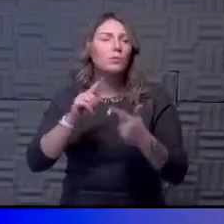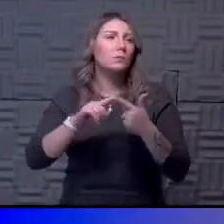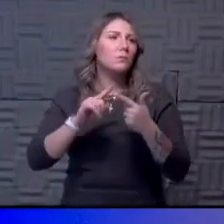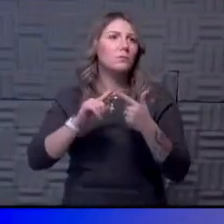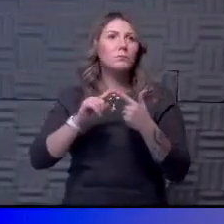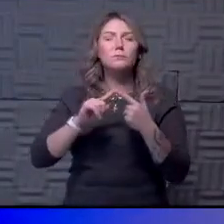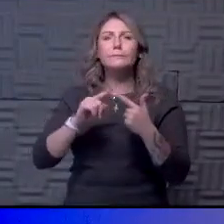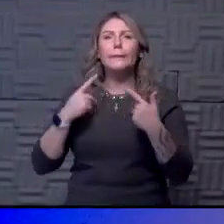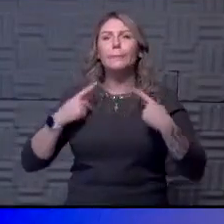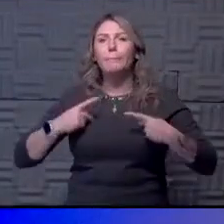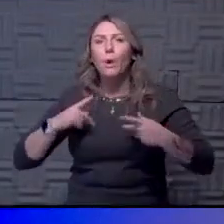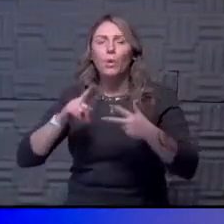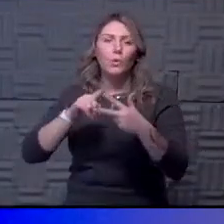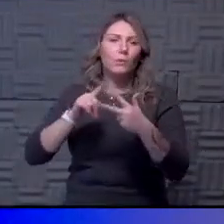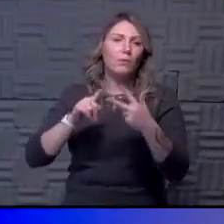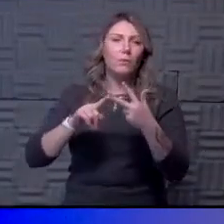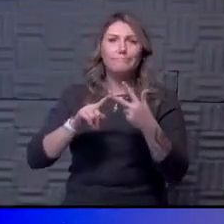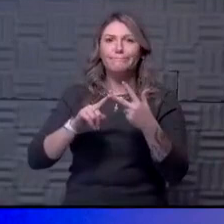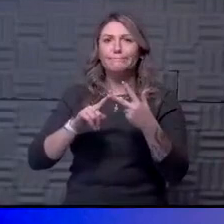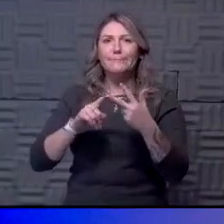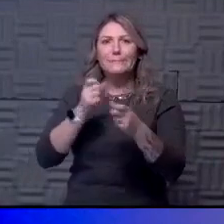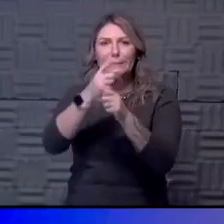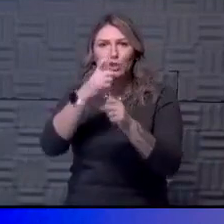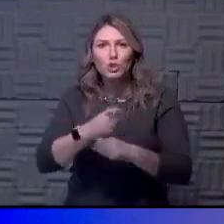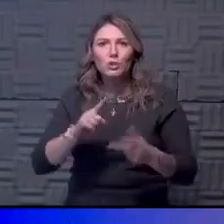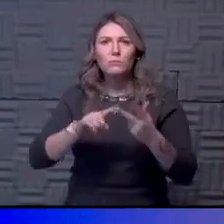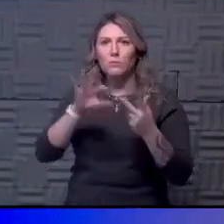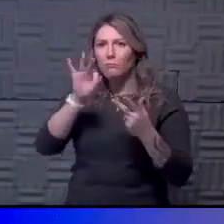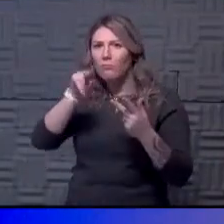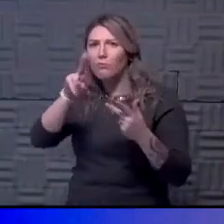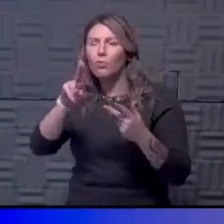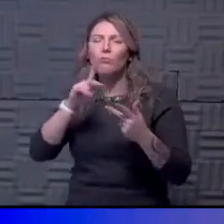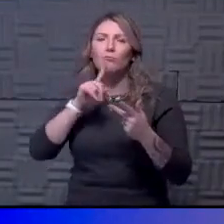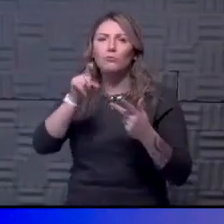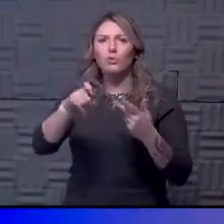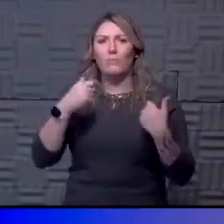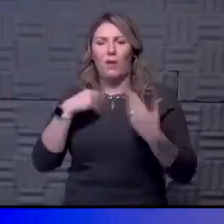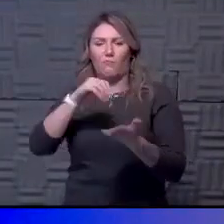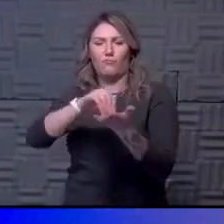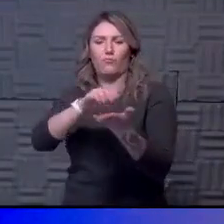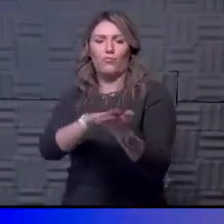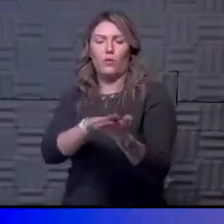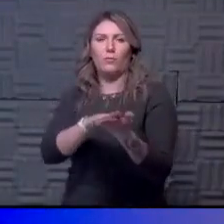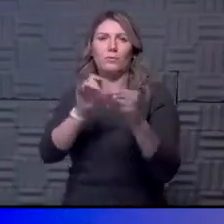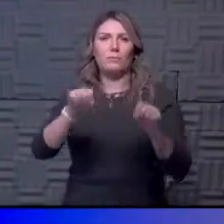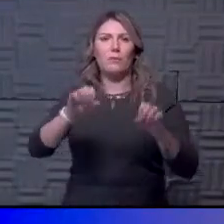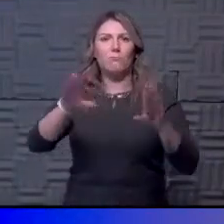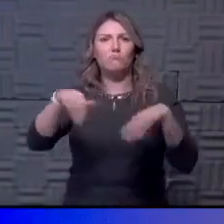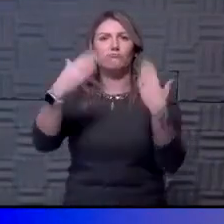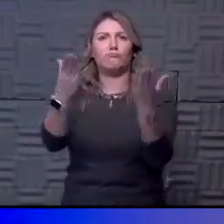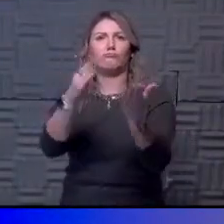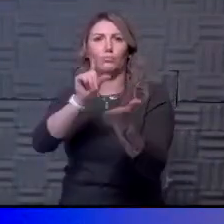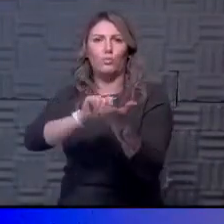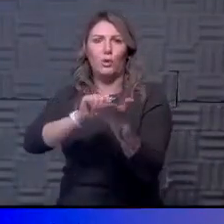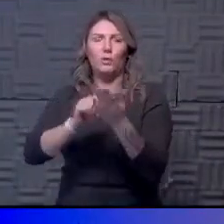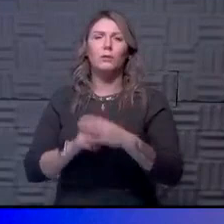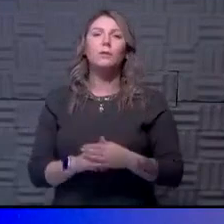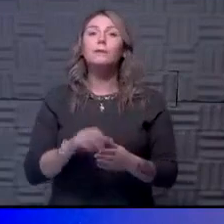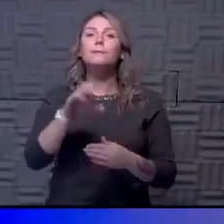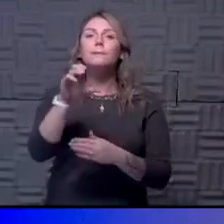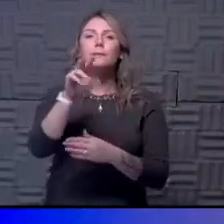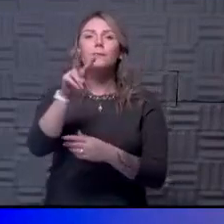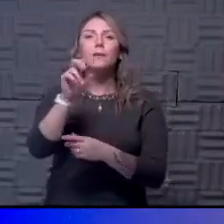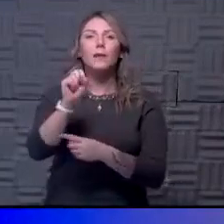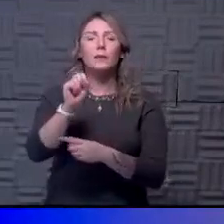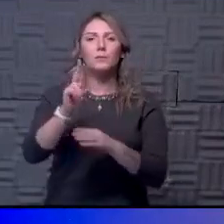or pneumonia vaccines, your yearly influenza vaccines, they should probably have that on record that they could probably easily print. I know CVS